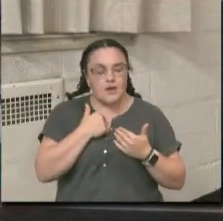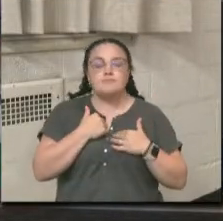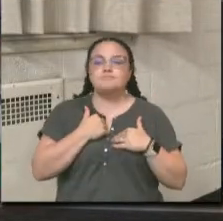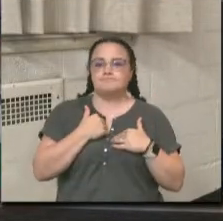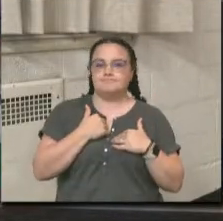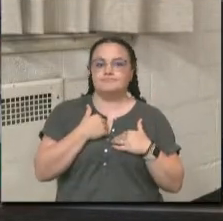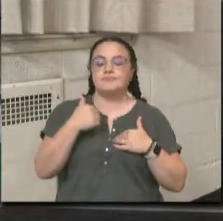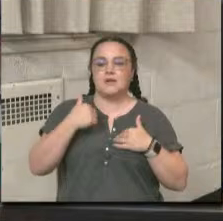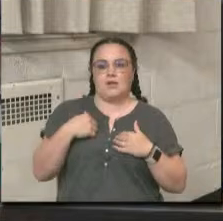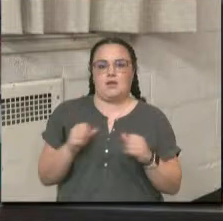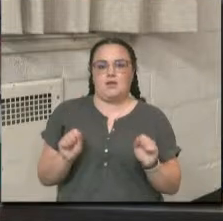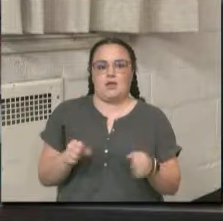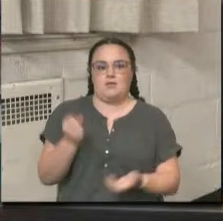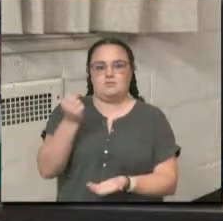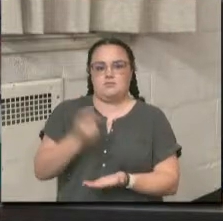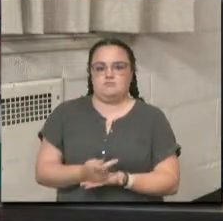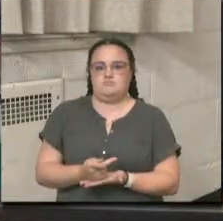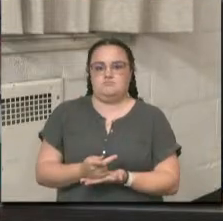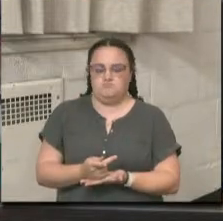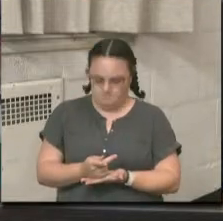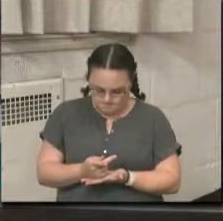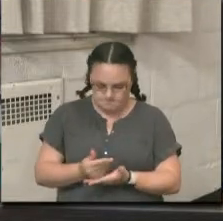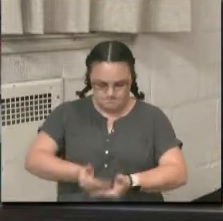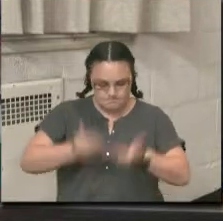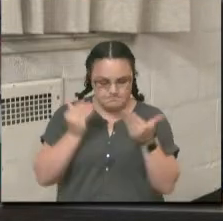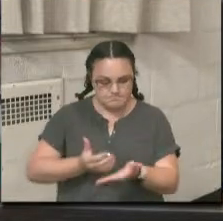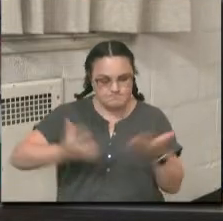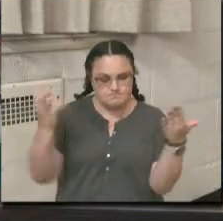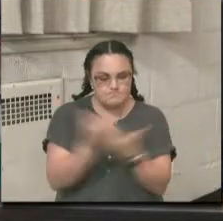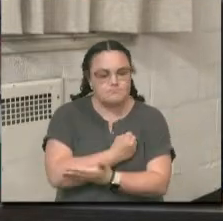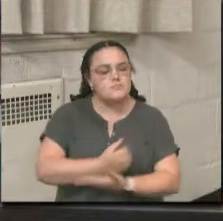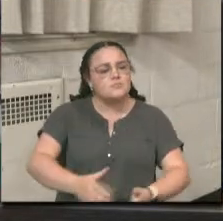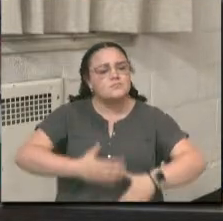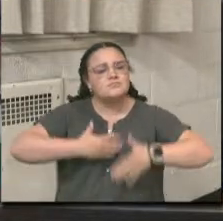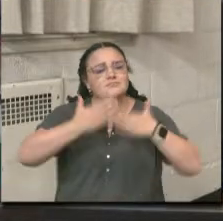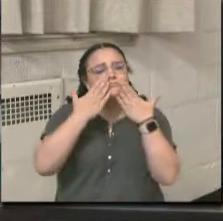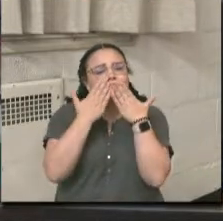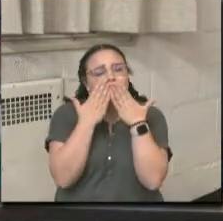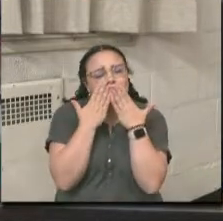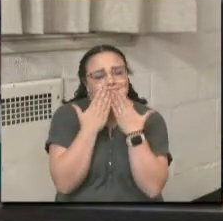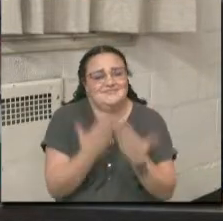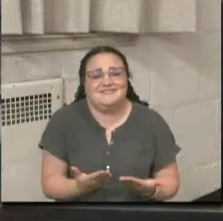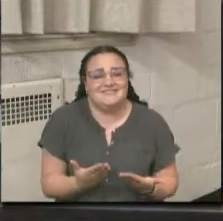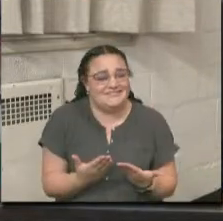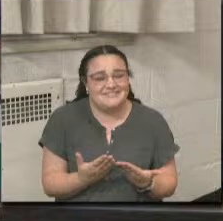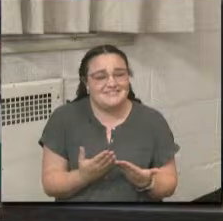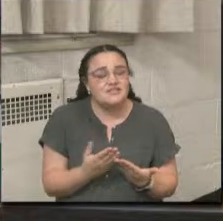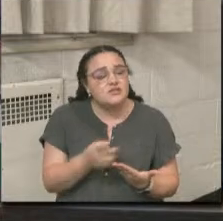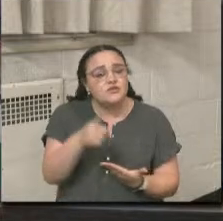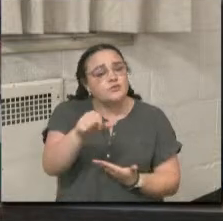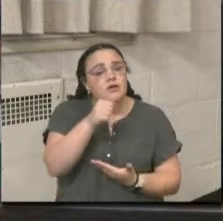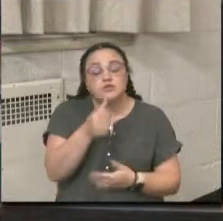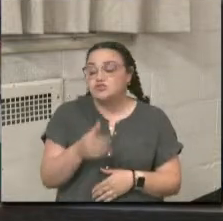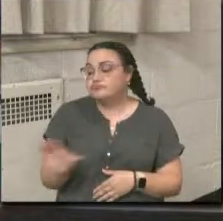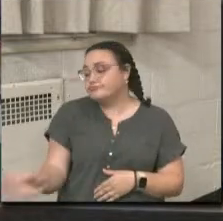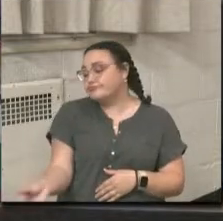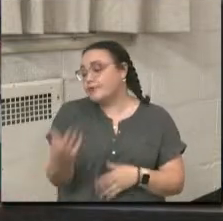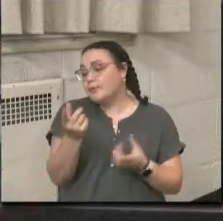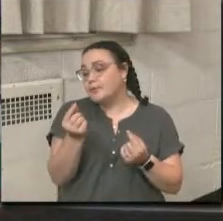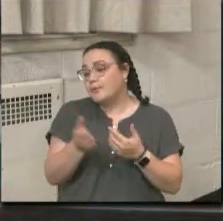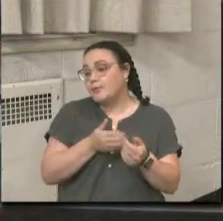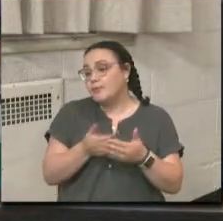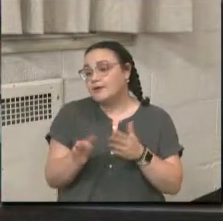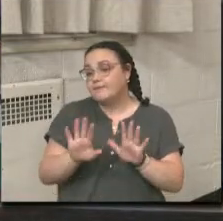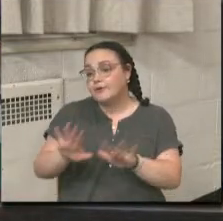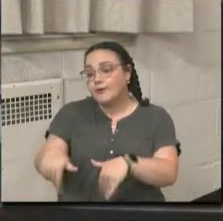myself permission. And I truly thank you for that. And I also thank you for, like I said, just looking out for me. When I lost